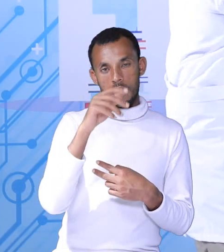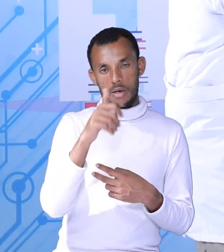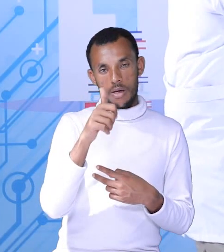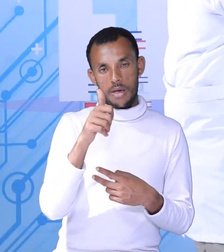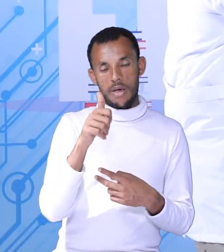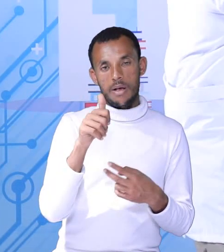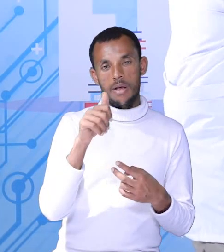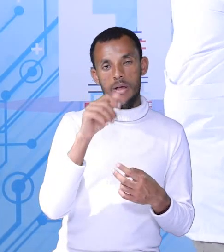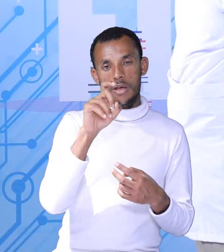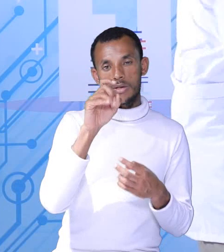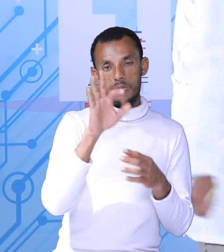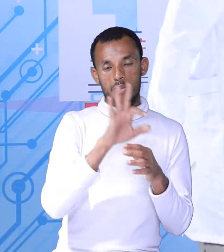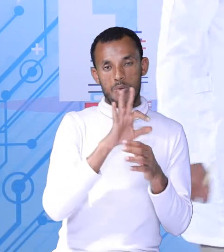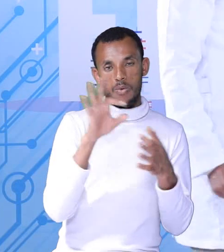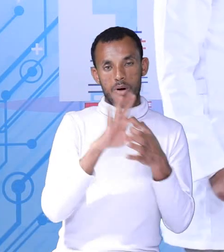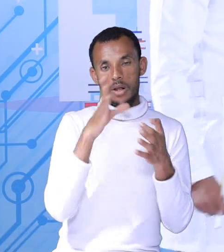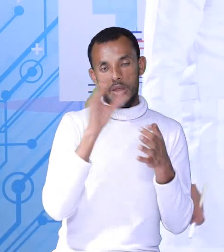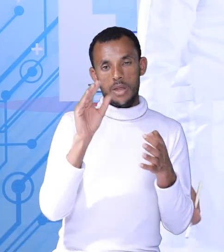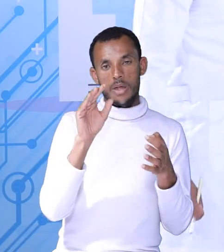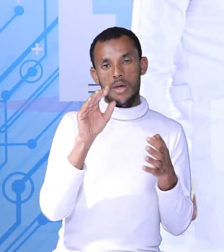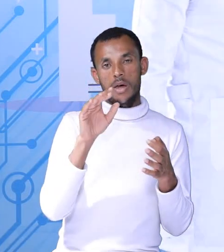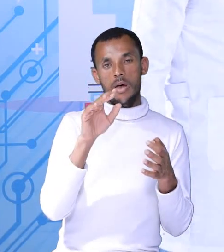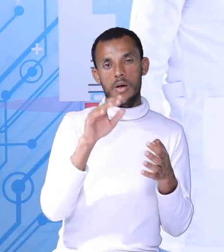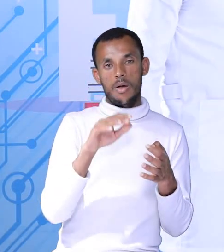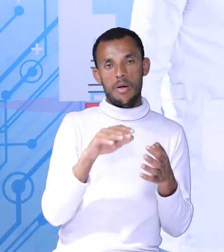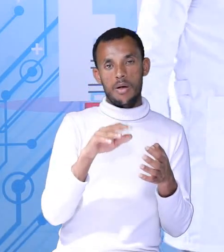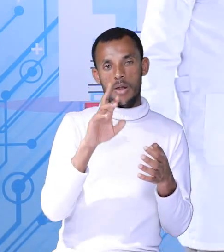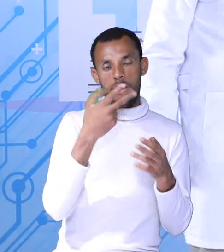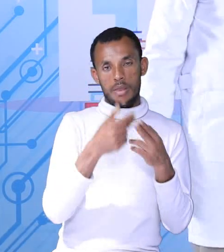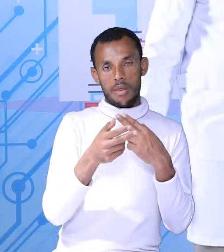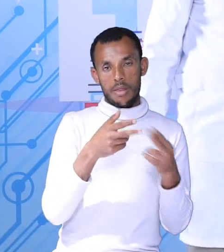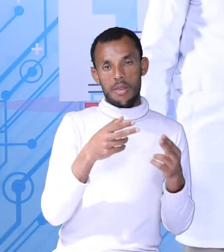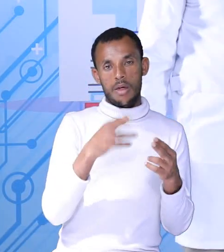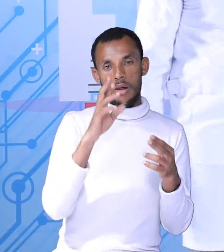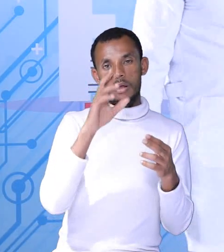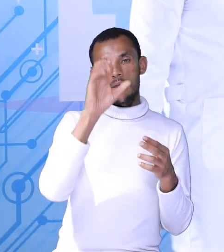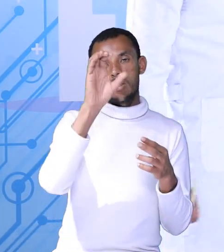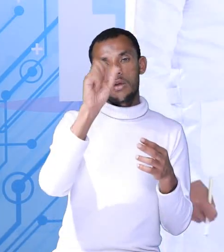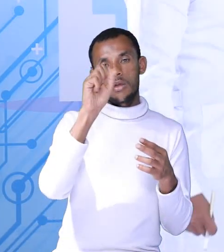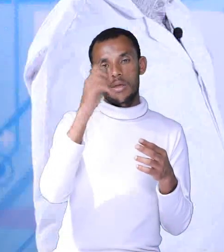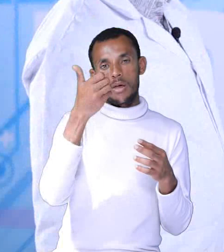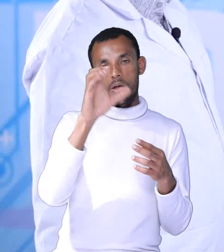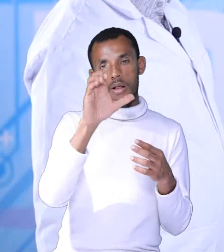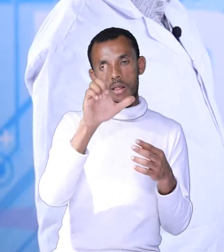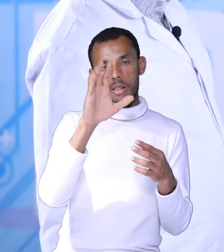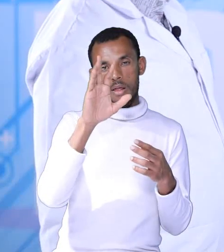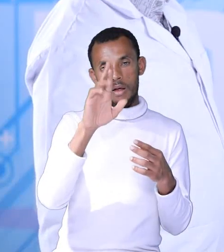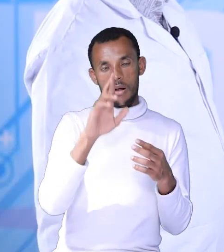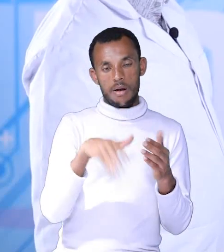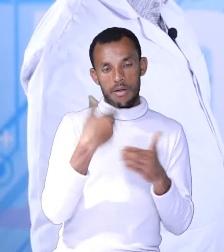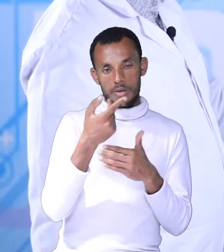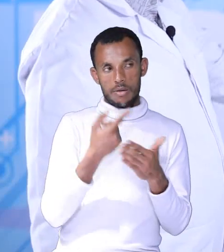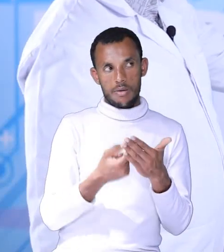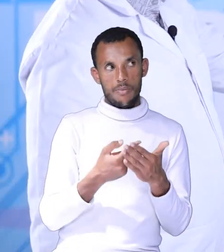coordinate, R times the Z coordinate. So you will have this one where R is scalar. Now next to